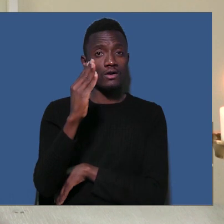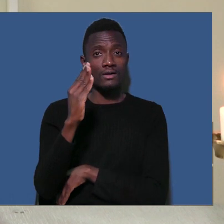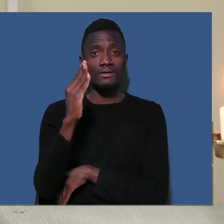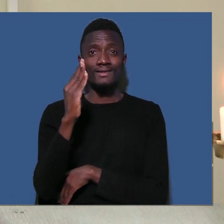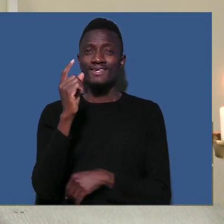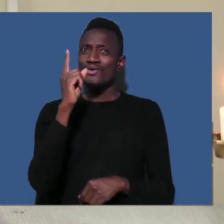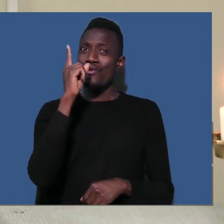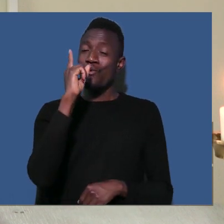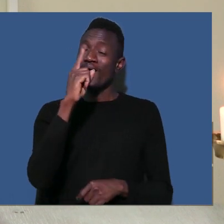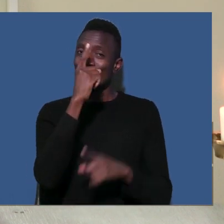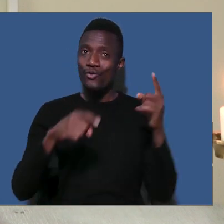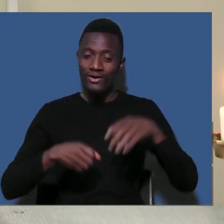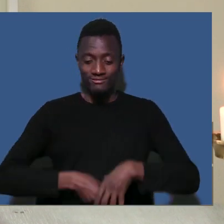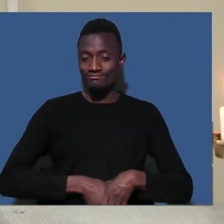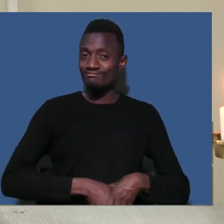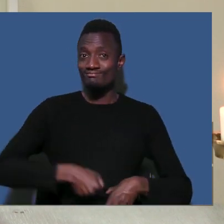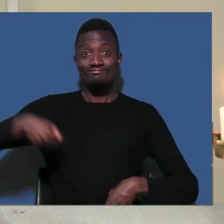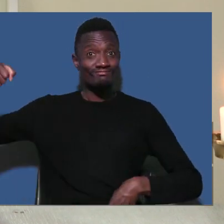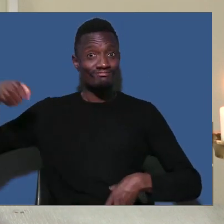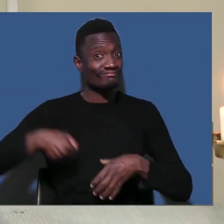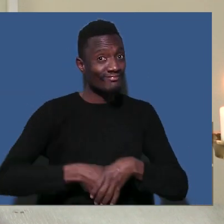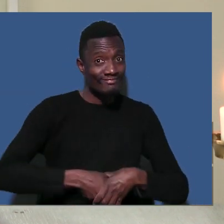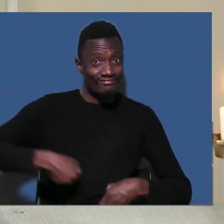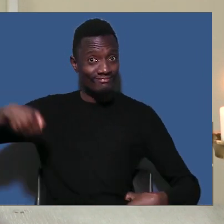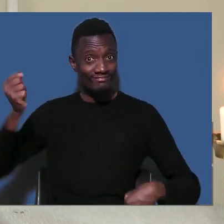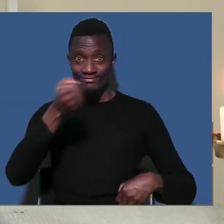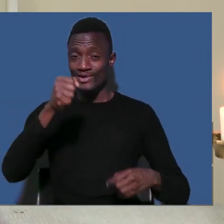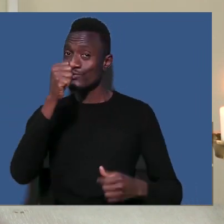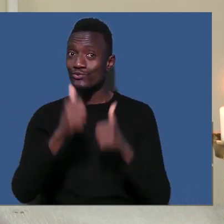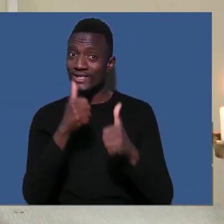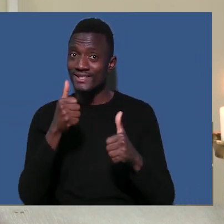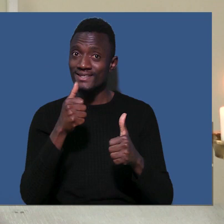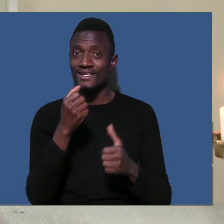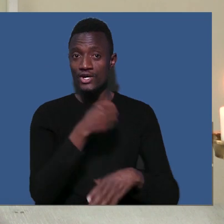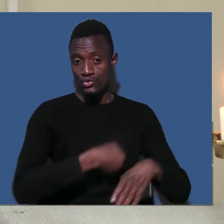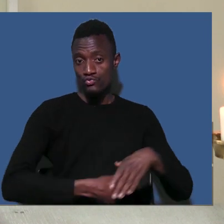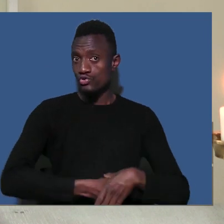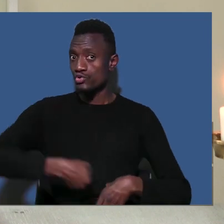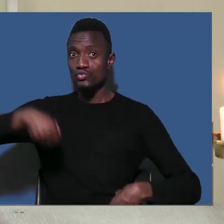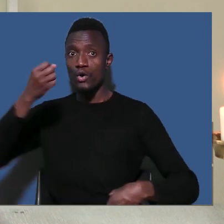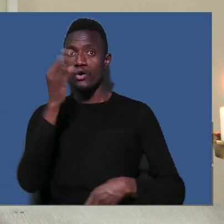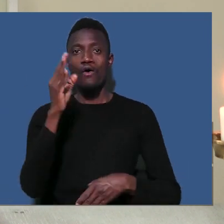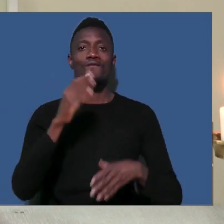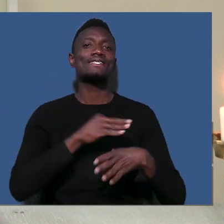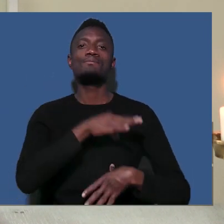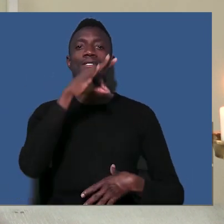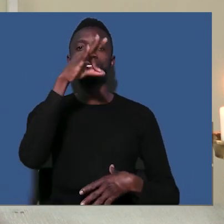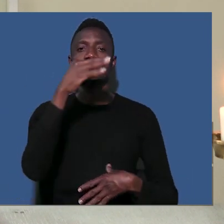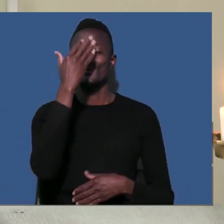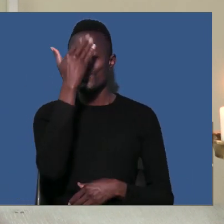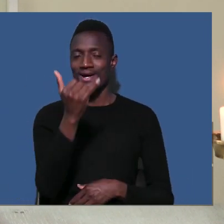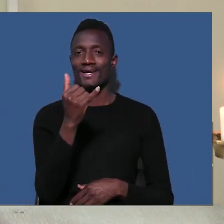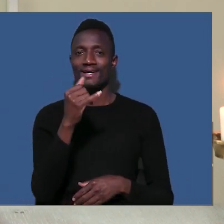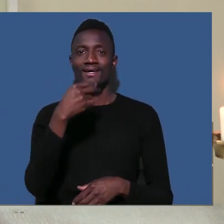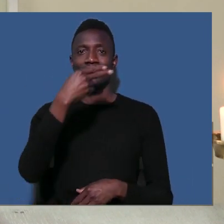sword of the Spirit. And why the sword? Because the writer of the book of Hebrews